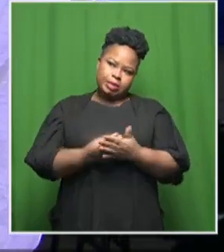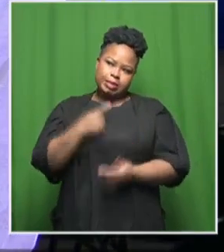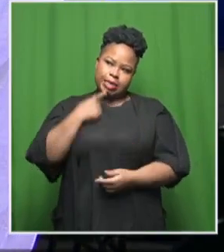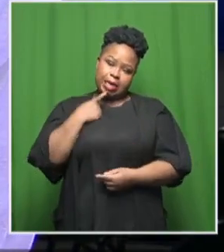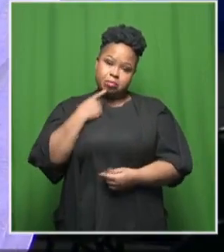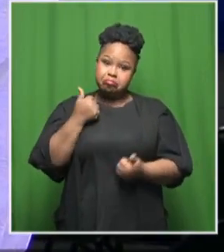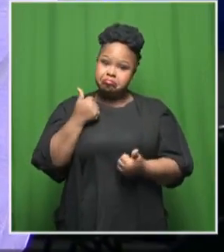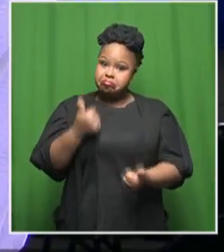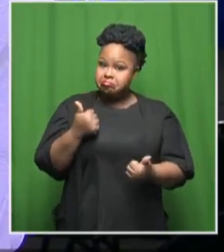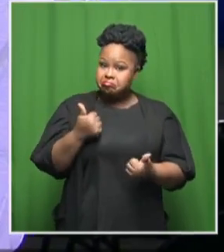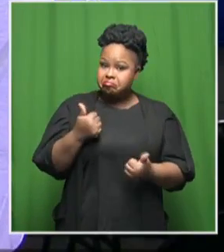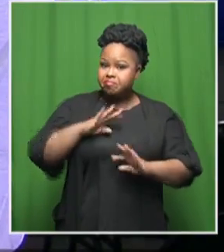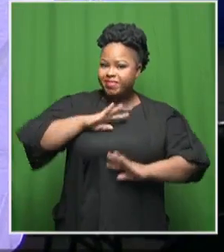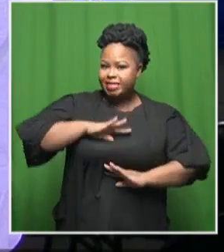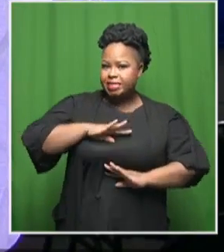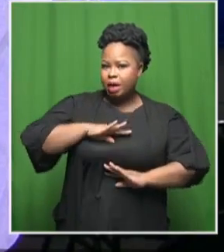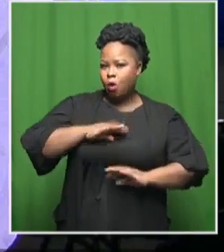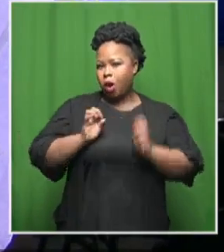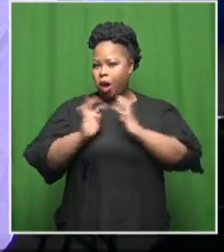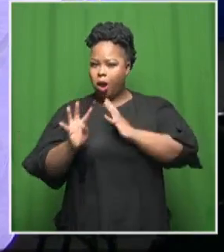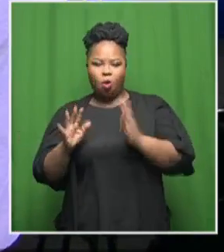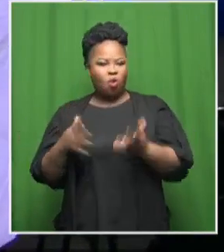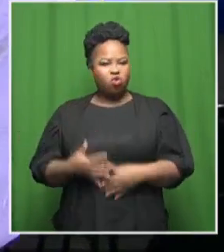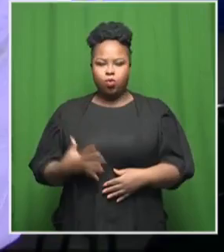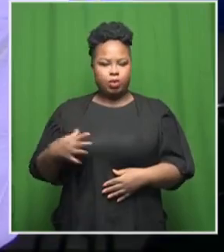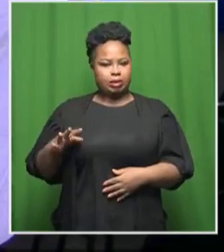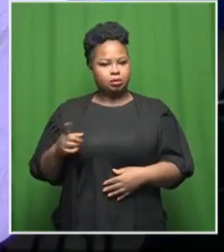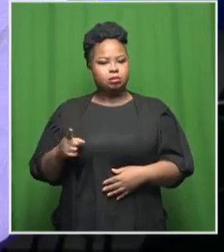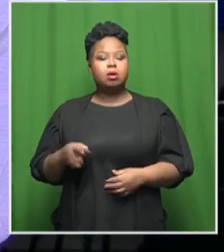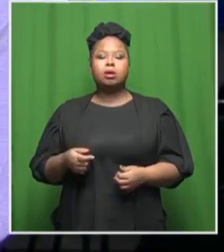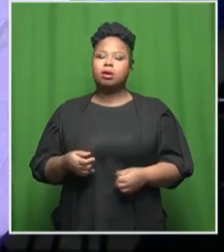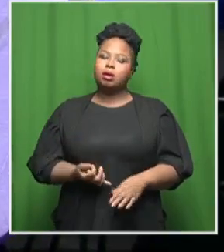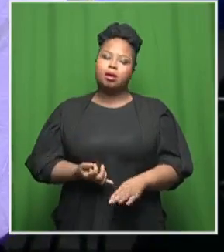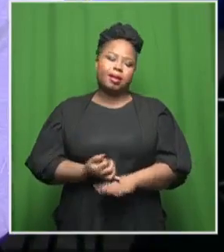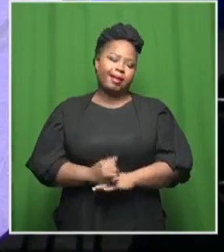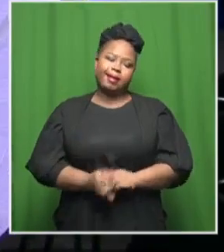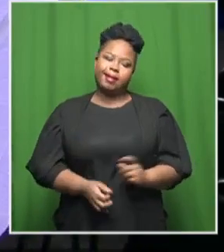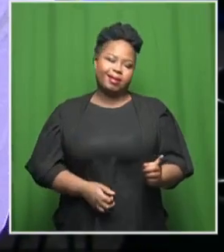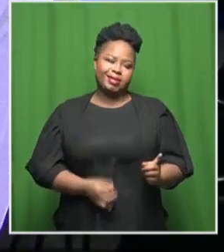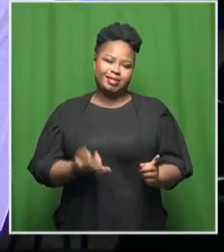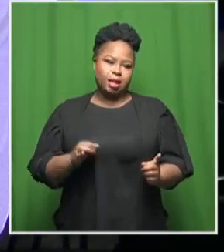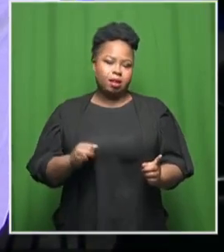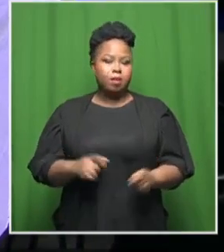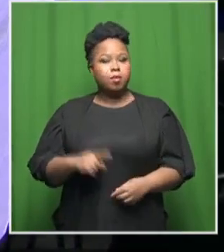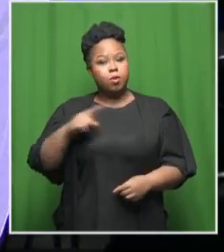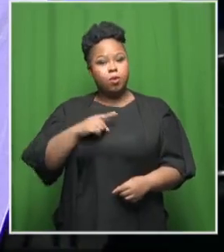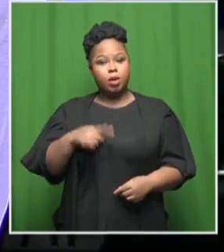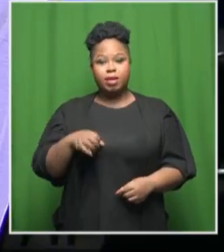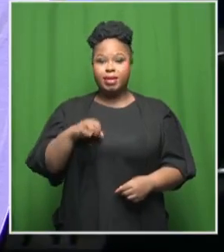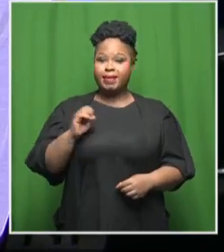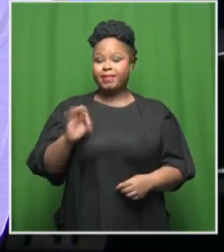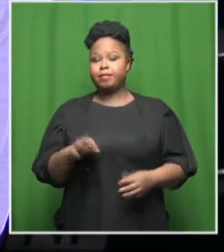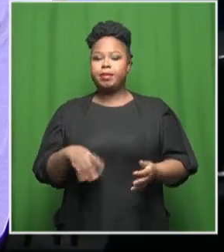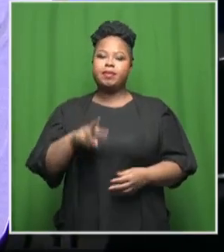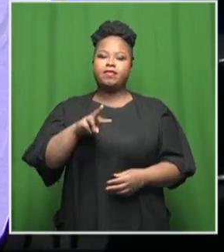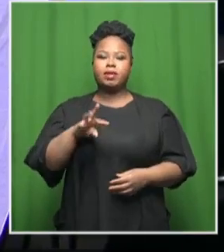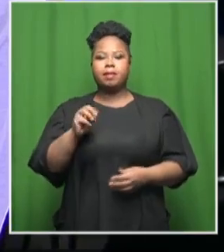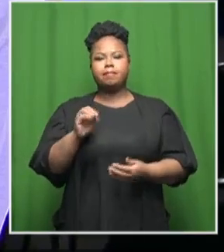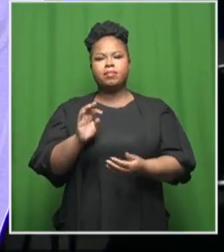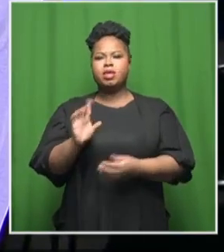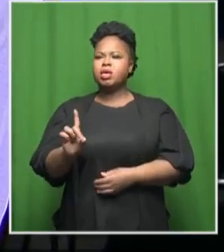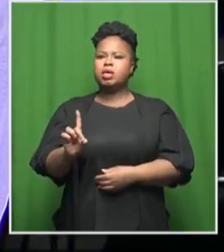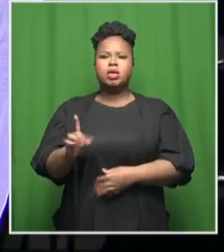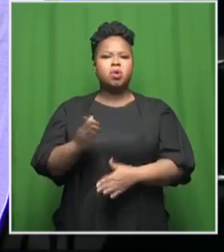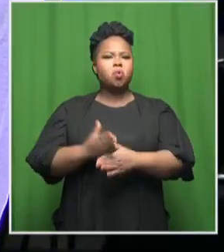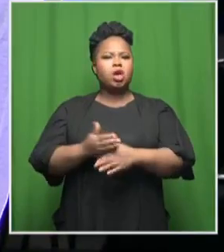was a good turnout, or do we not even want to go there? It is a bit early, and if we had the VMD functioning and